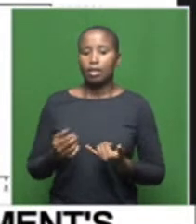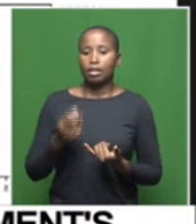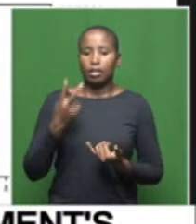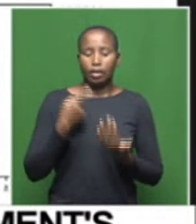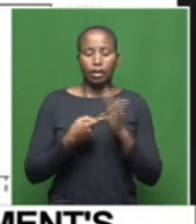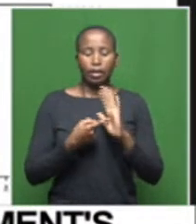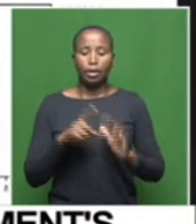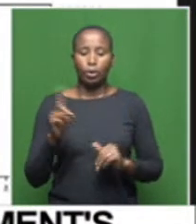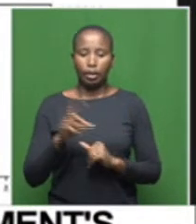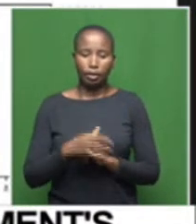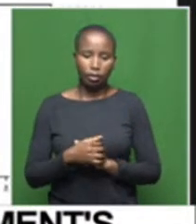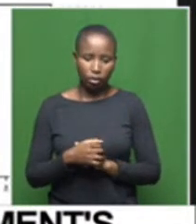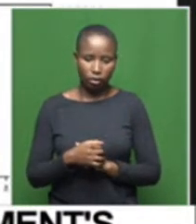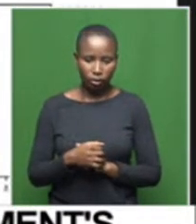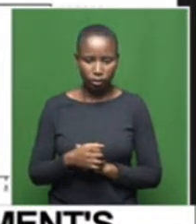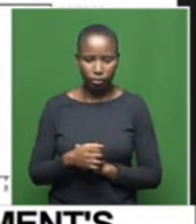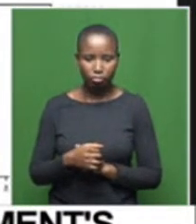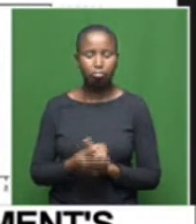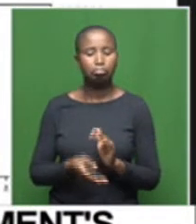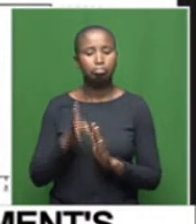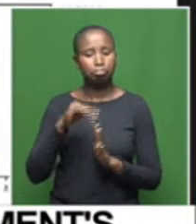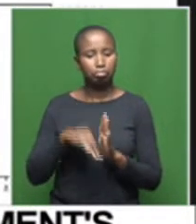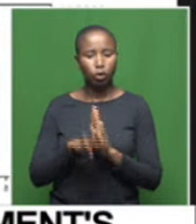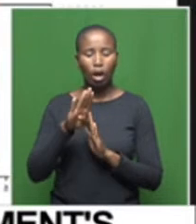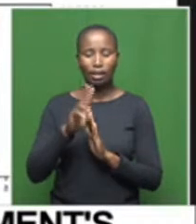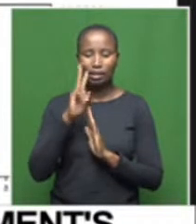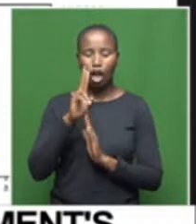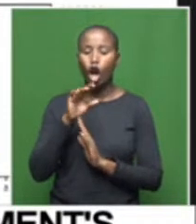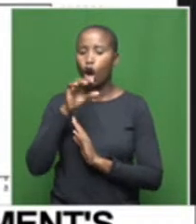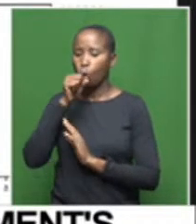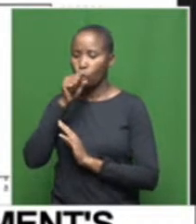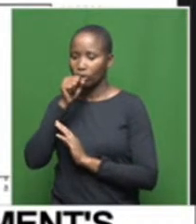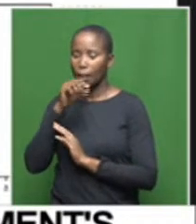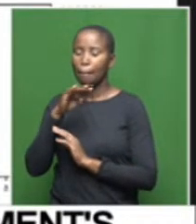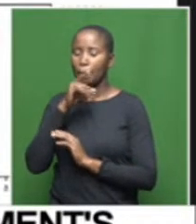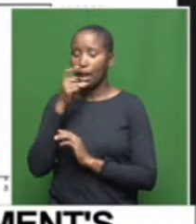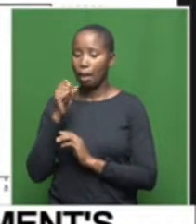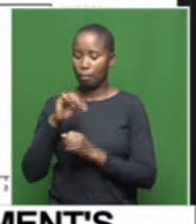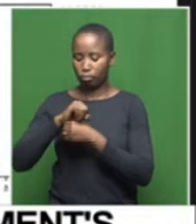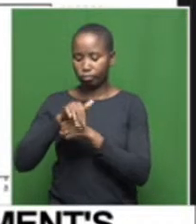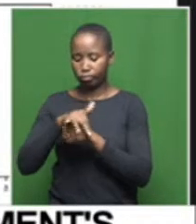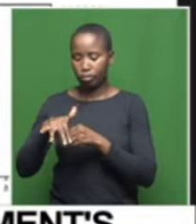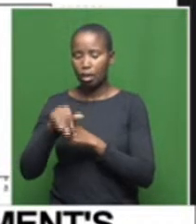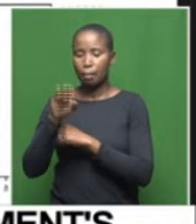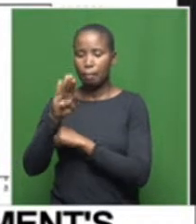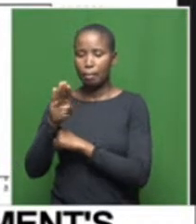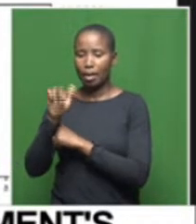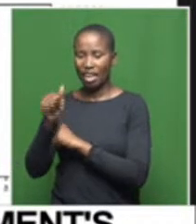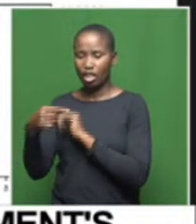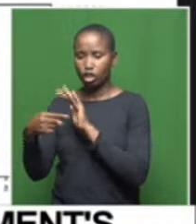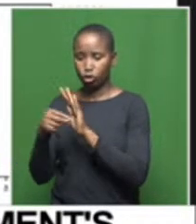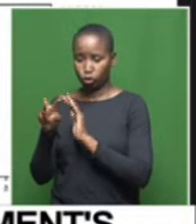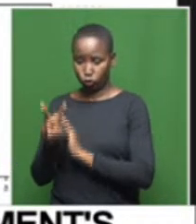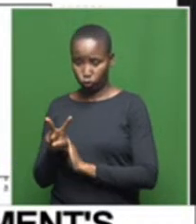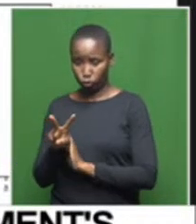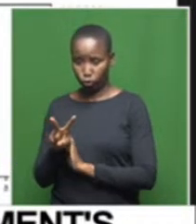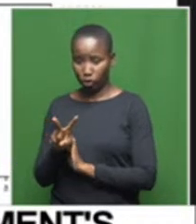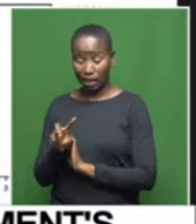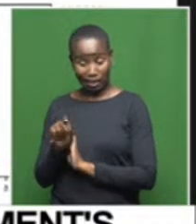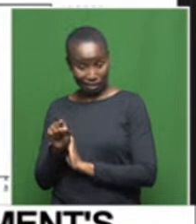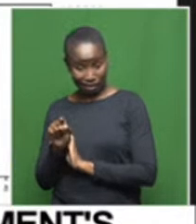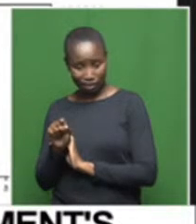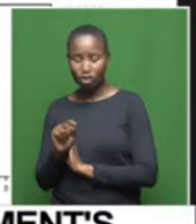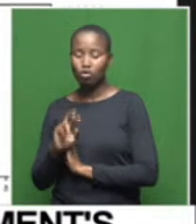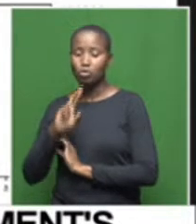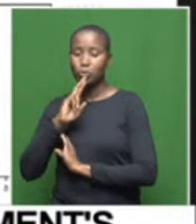over time. In the dark orange is the BA.2 and how we've seen this rapid increase in this lineage,